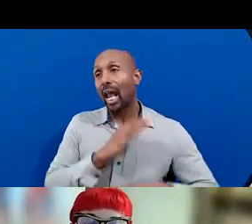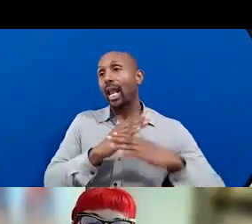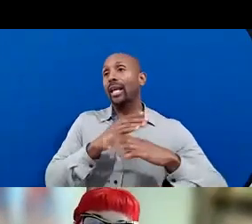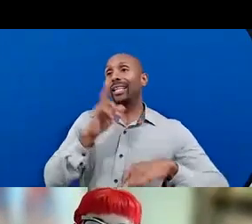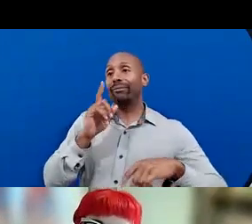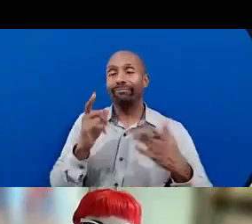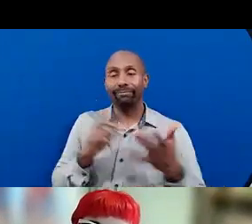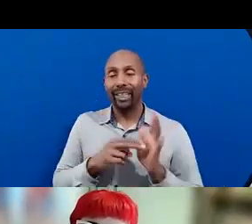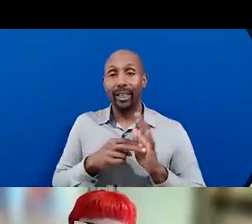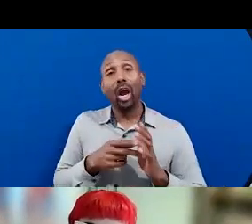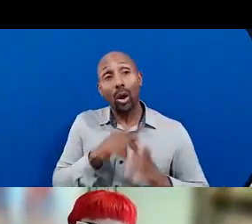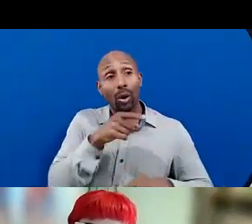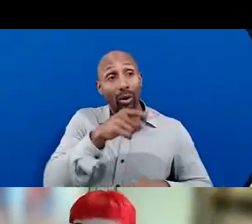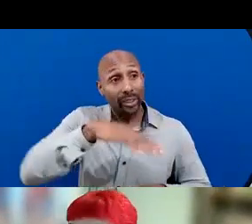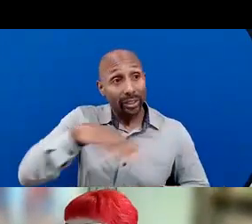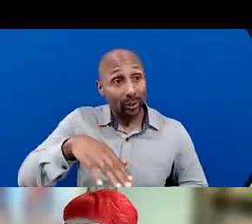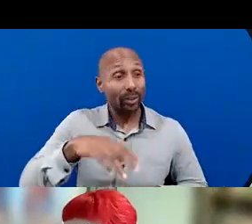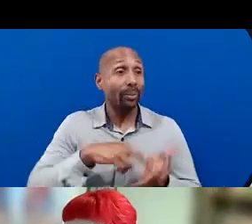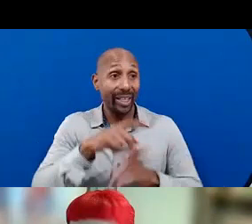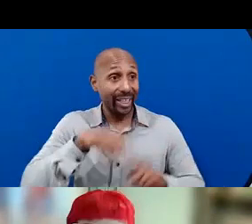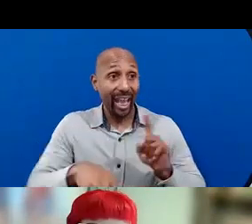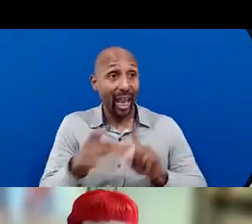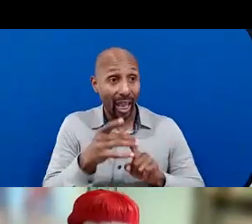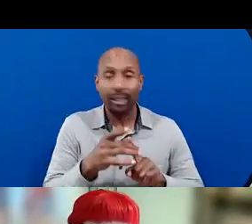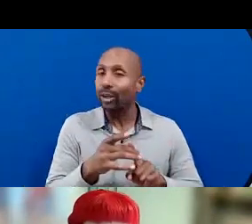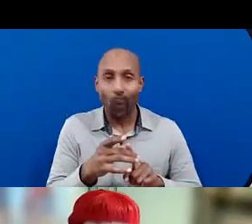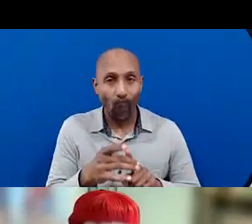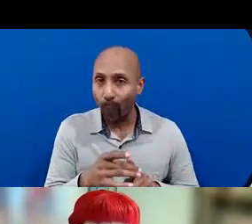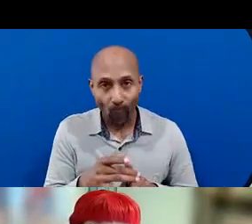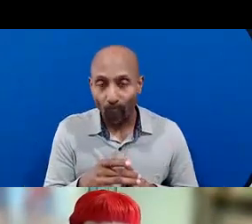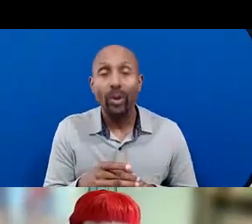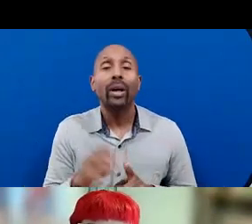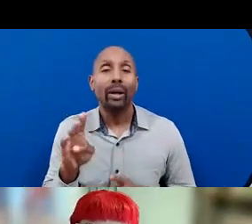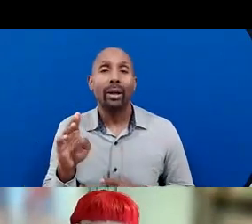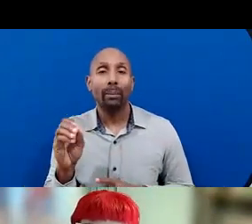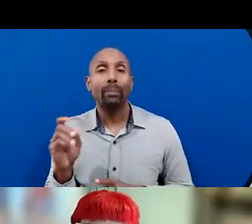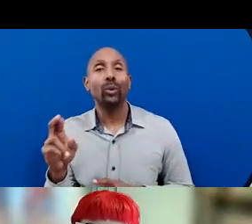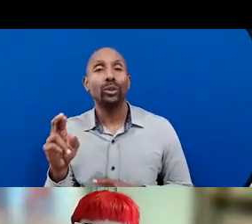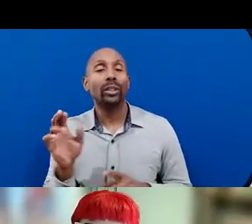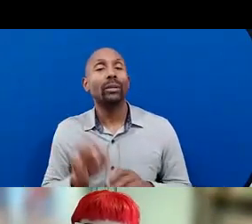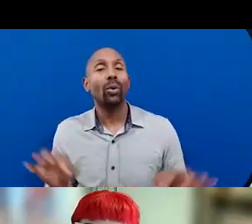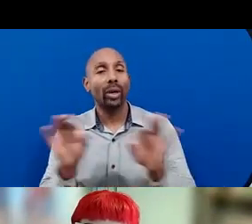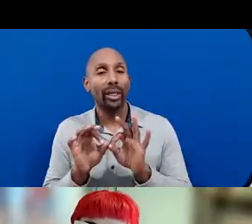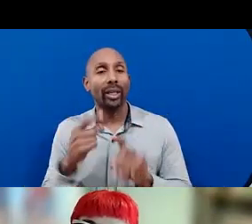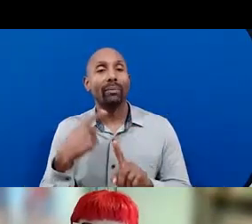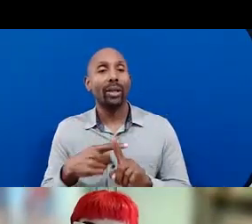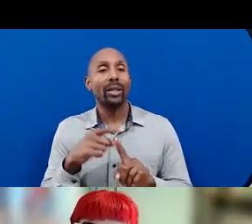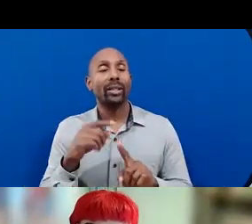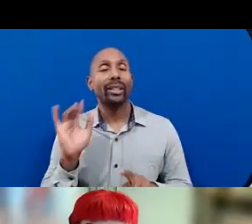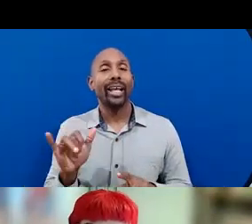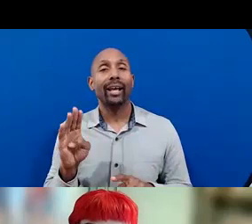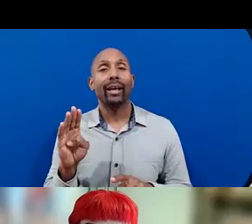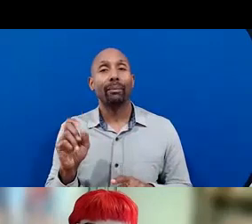So that's why the boosters are important. Also to protect our community and keep the numbers